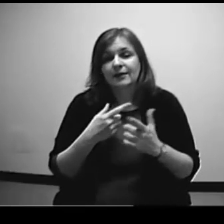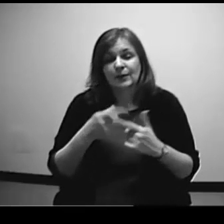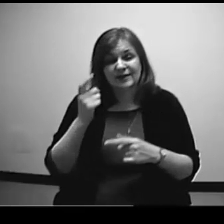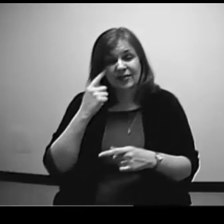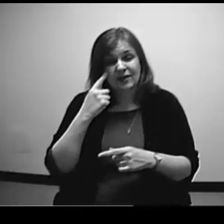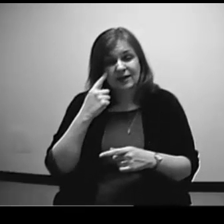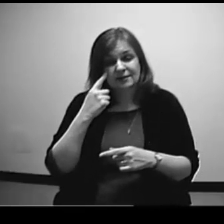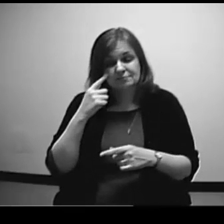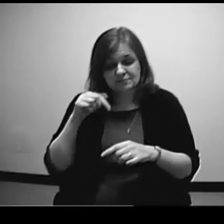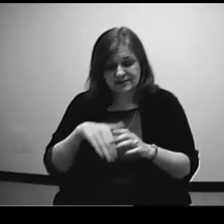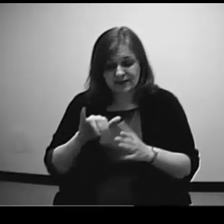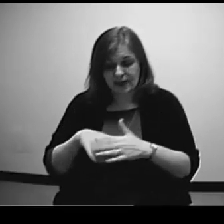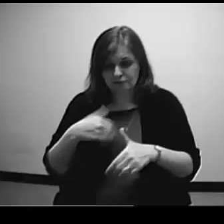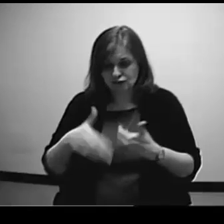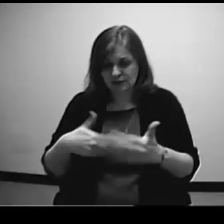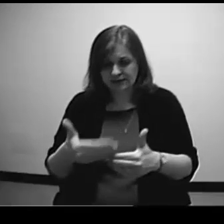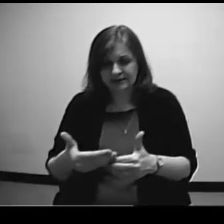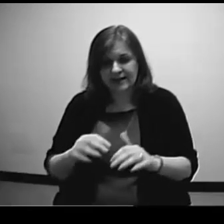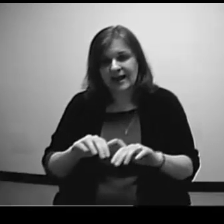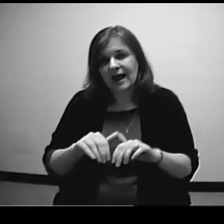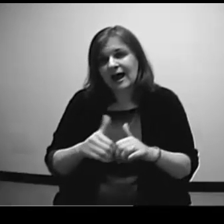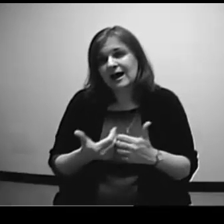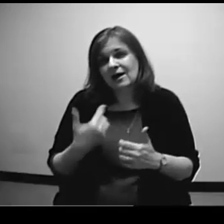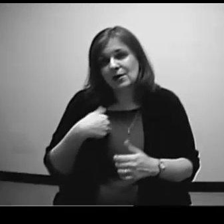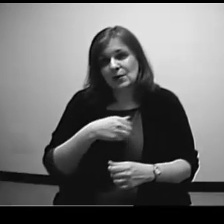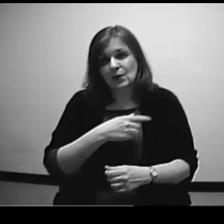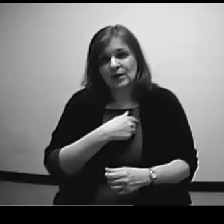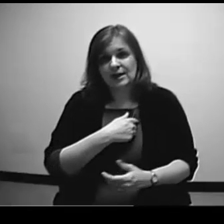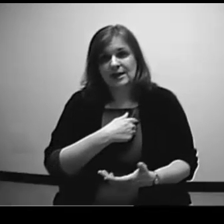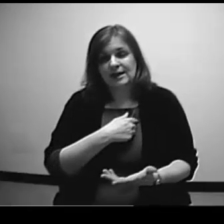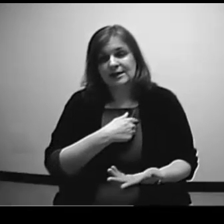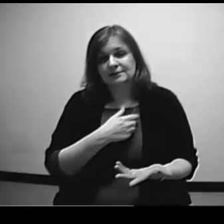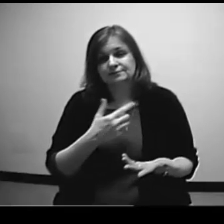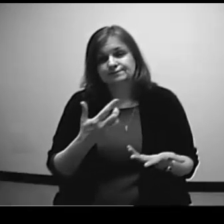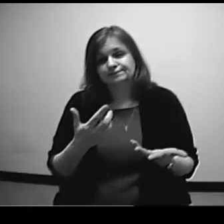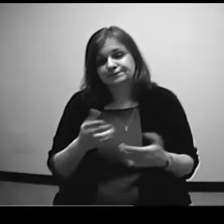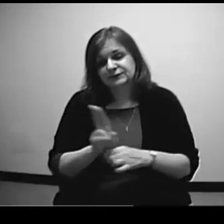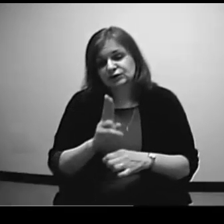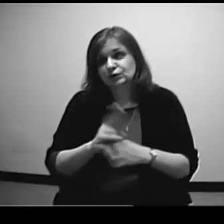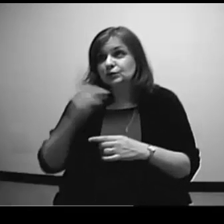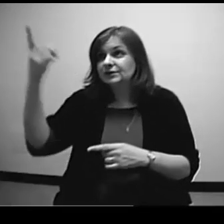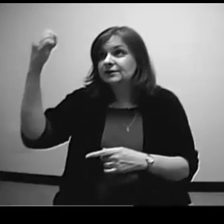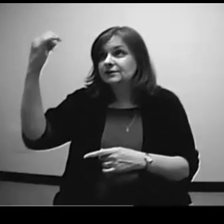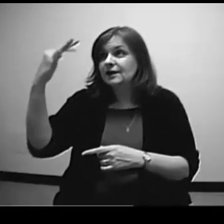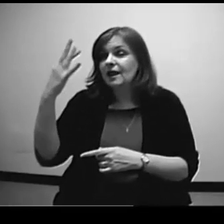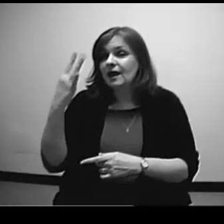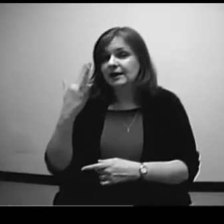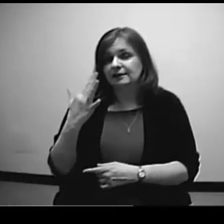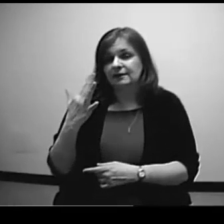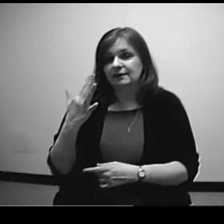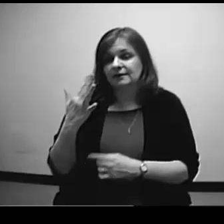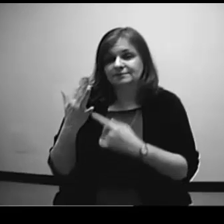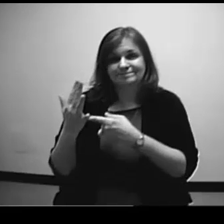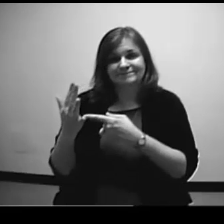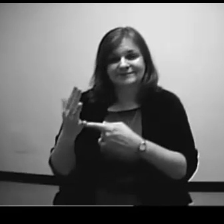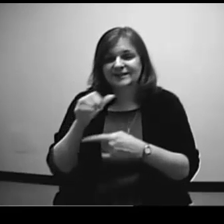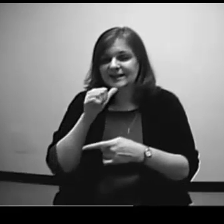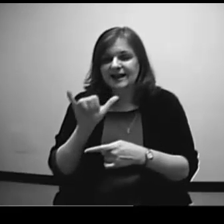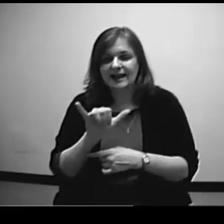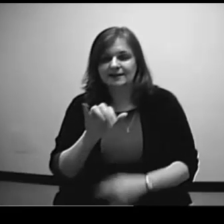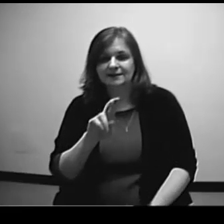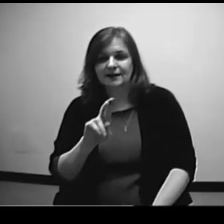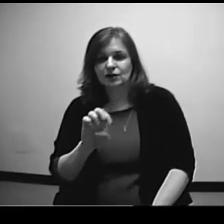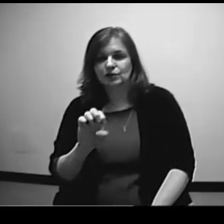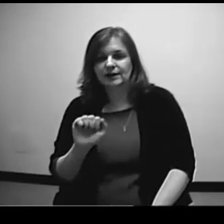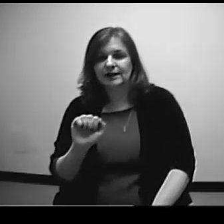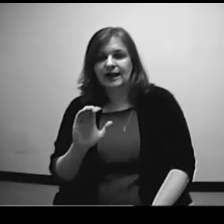So we need to think in that process how we actually are going to use that sunlight